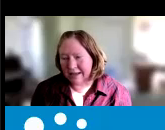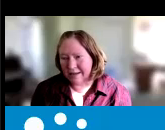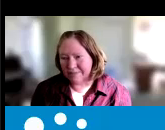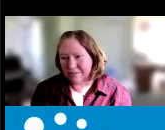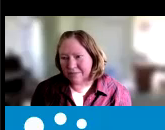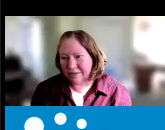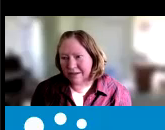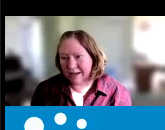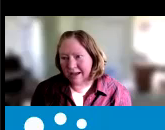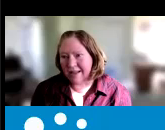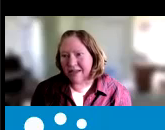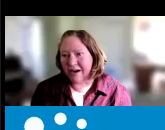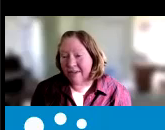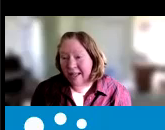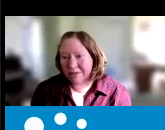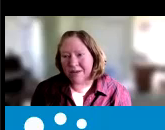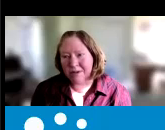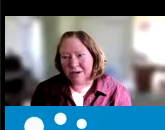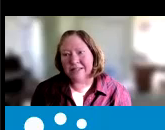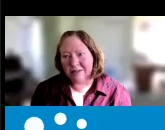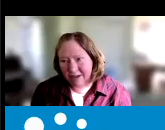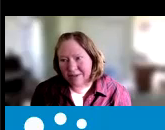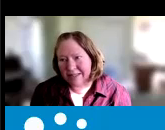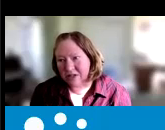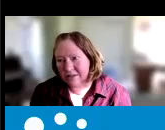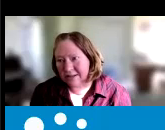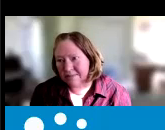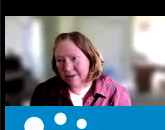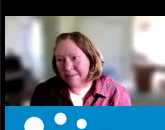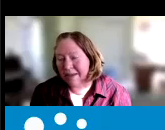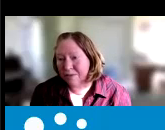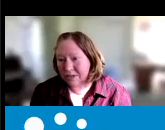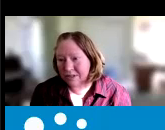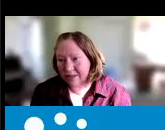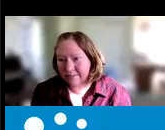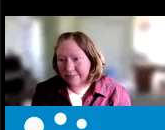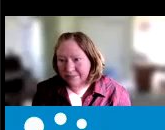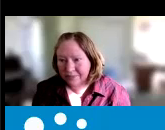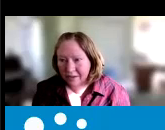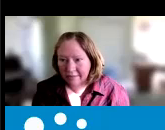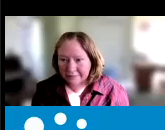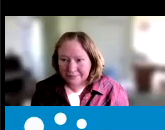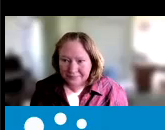resources that are available in communities so that families can make the most of them.